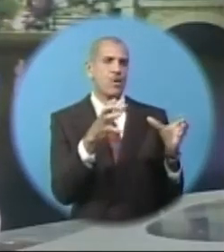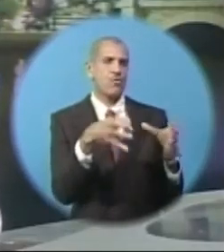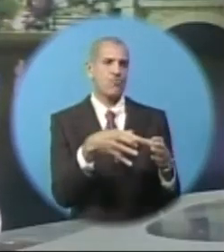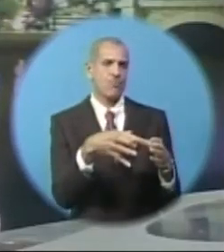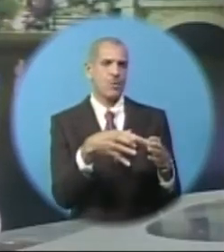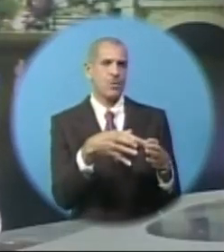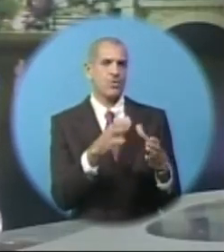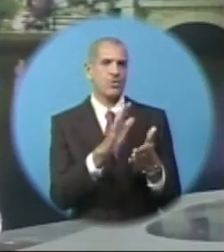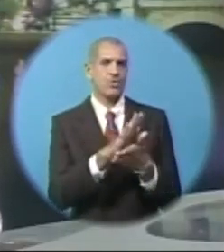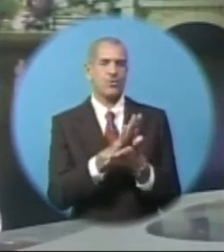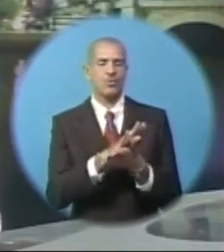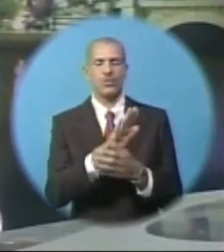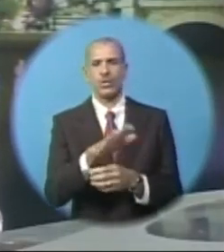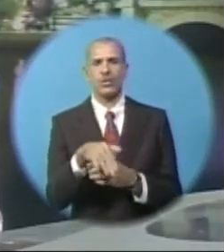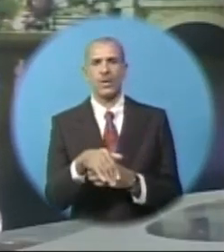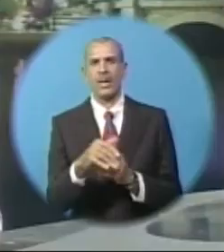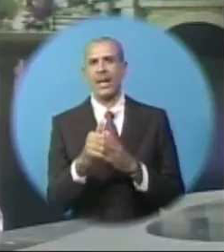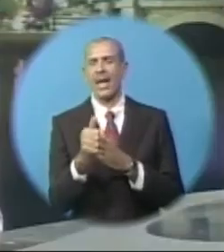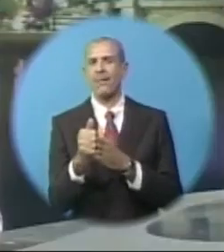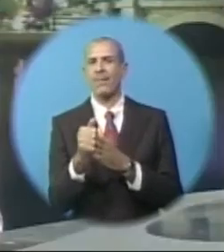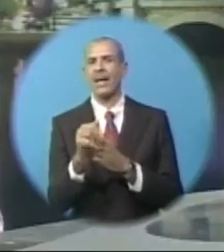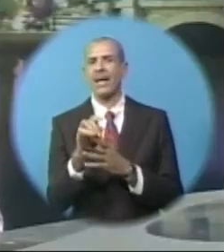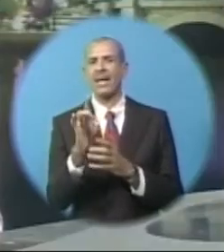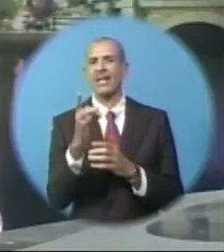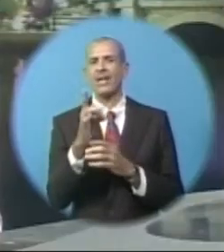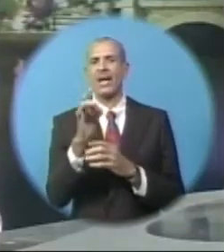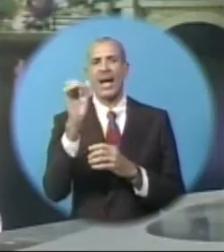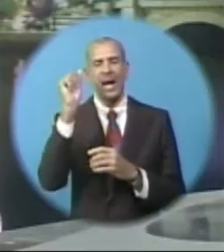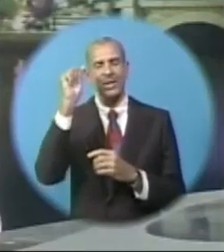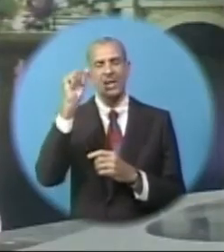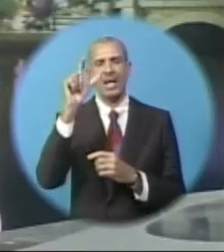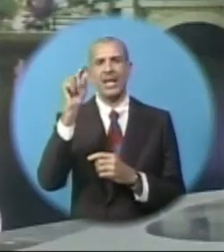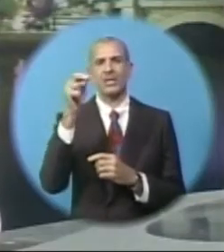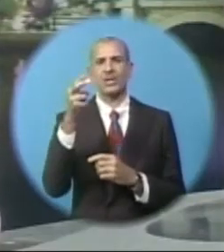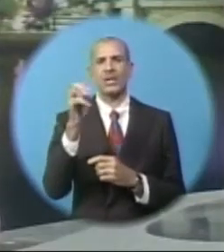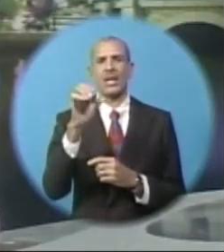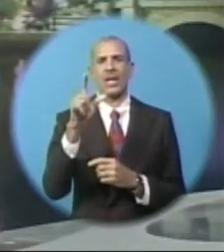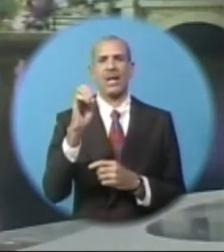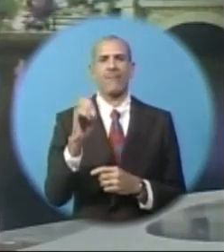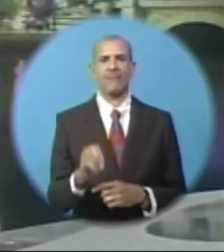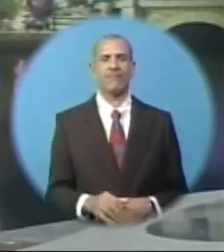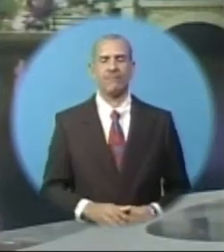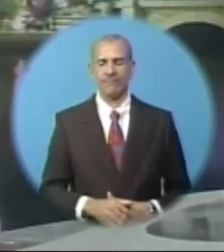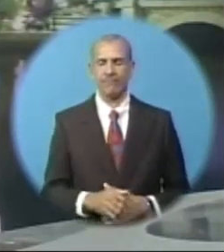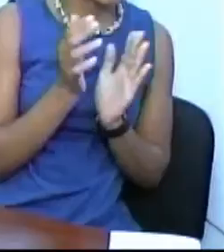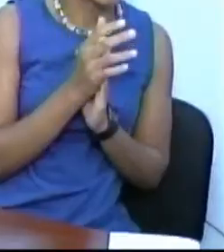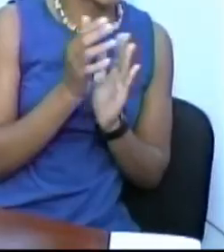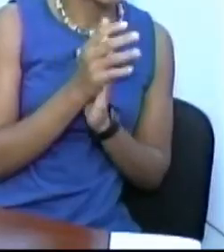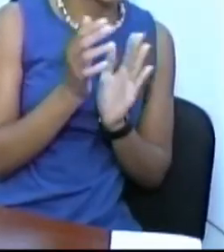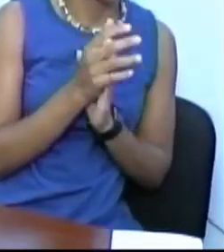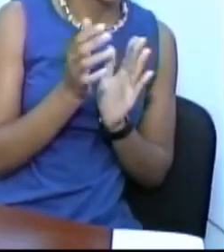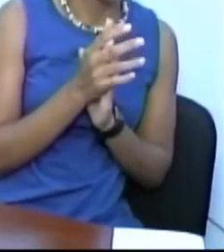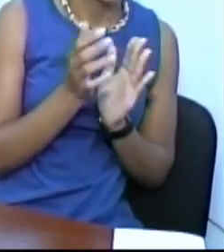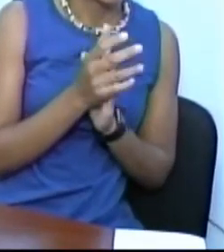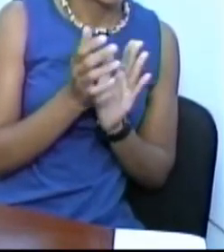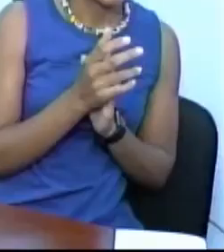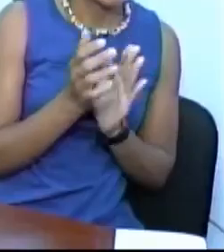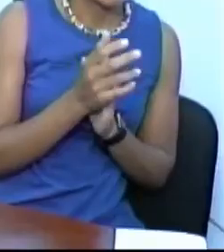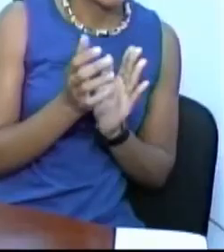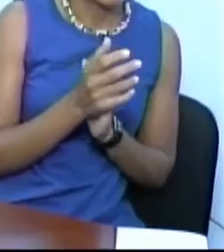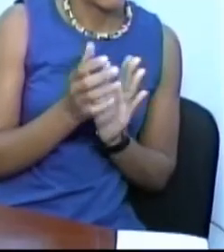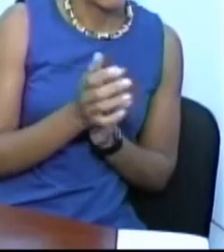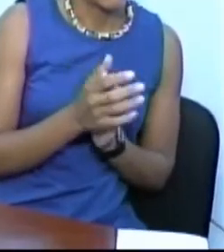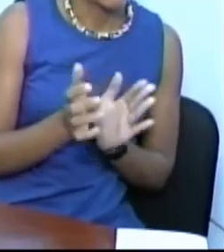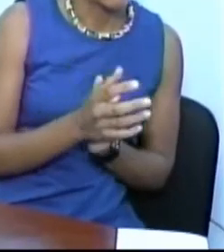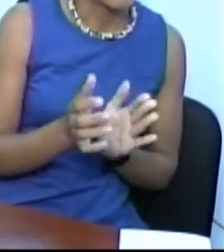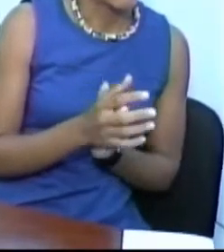children, but they're led by 18-year-old Ashley Lashley. It's not often one hears young people calling for better food choices